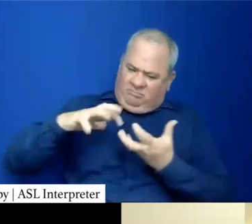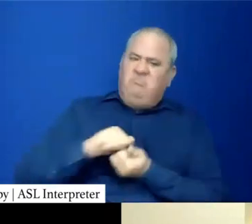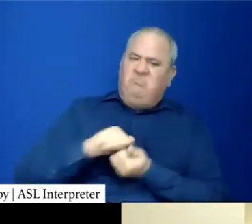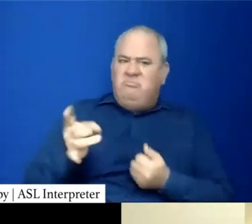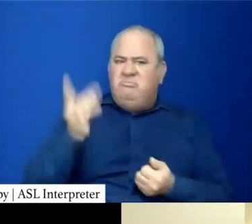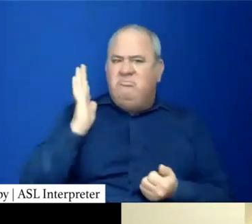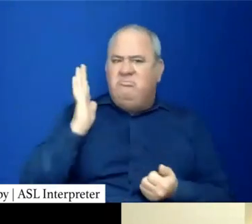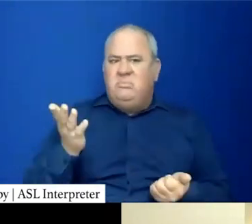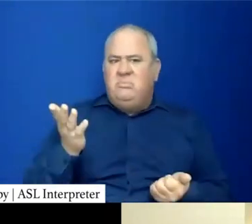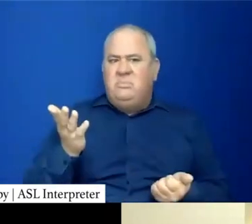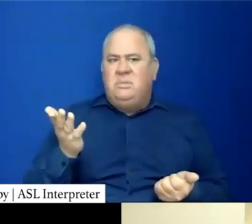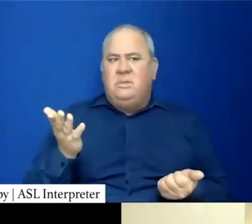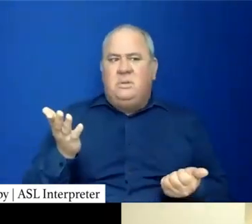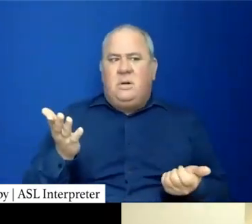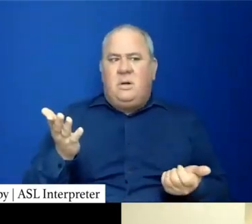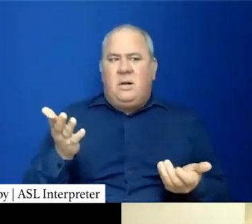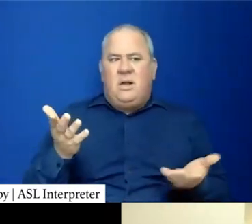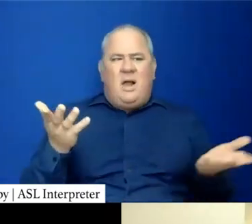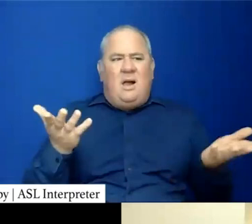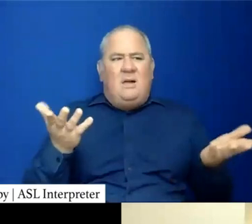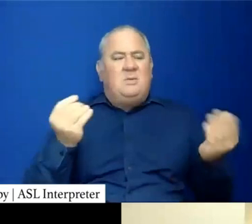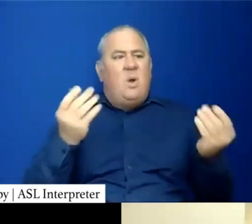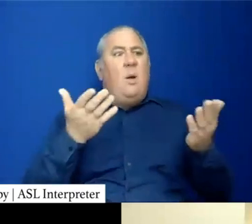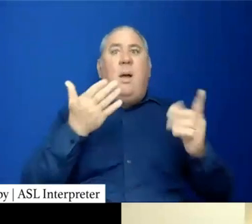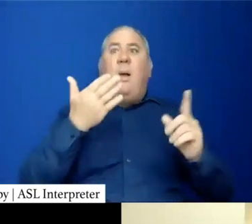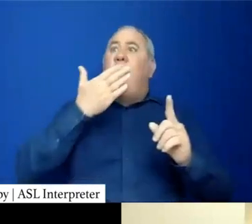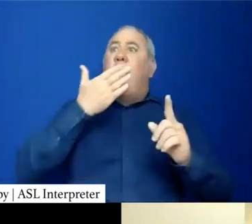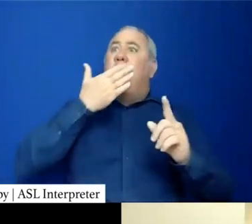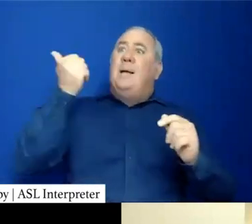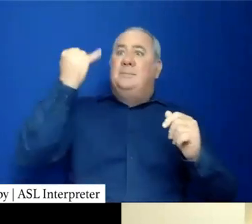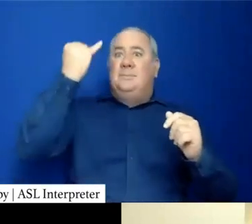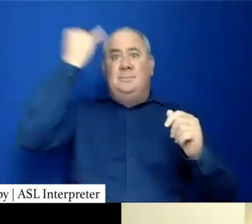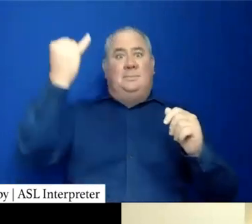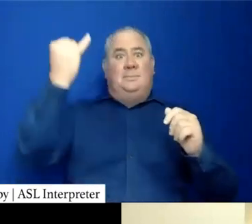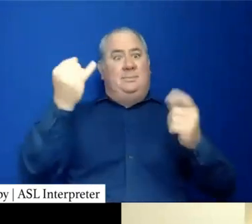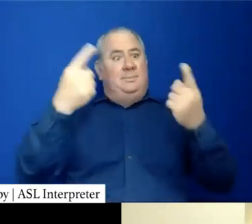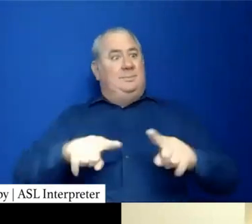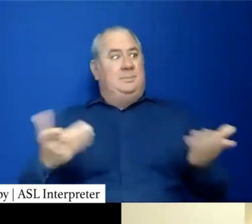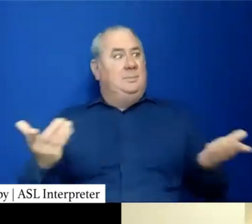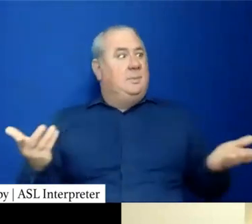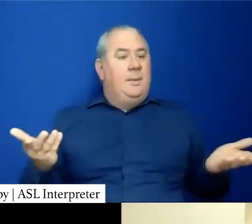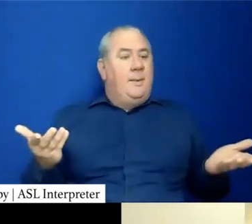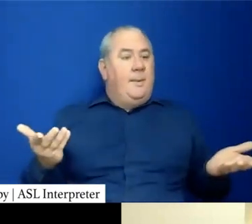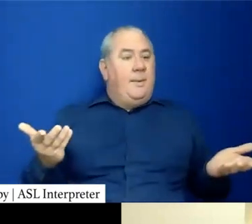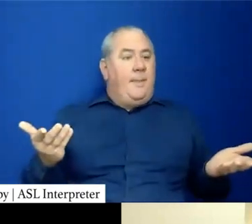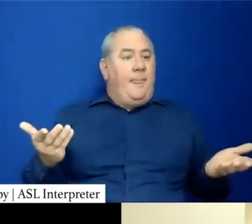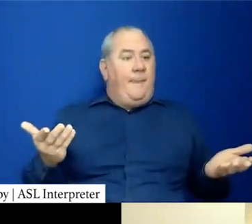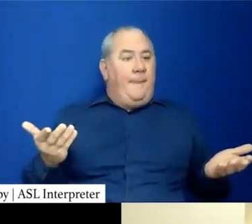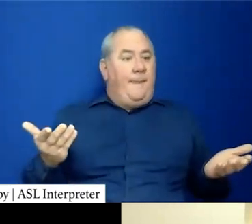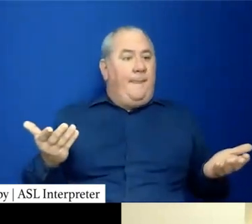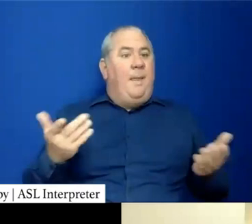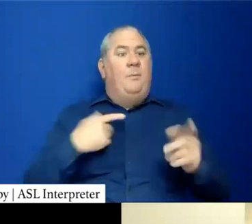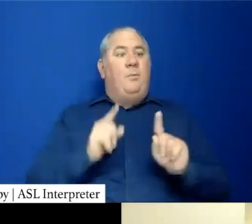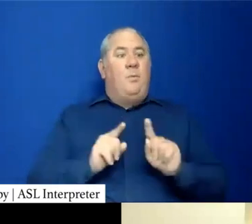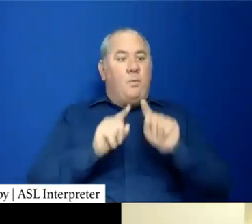And what is the best case scenario of that? Like, okay, you get somewhere on foot instead of